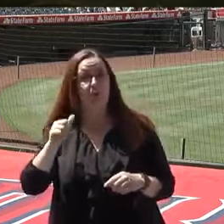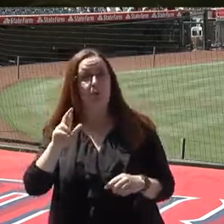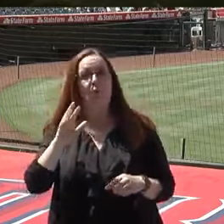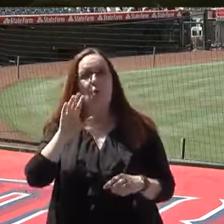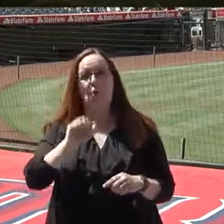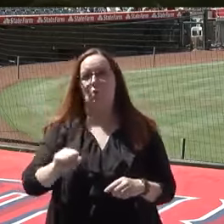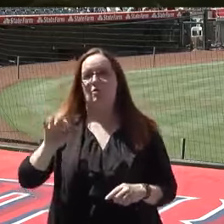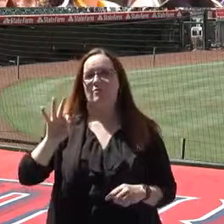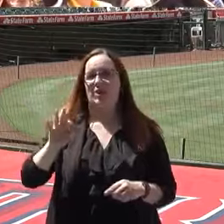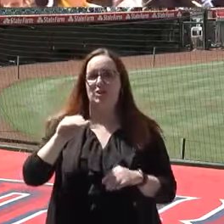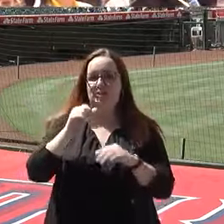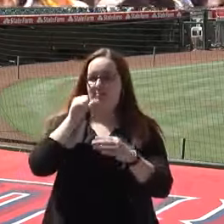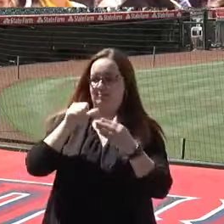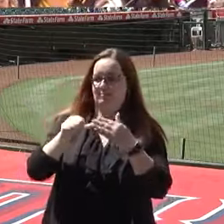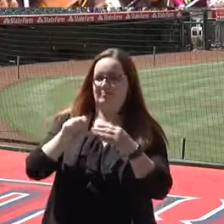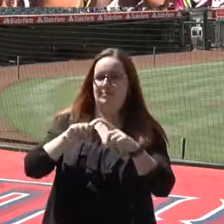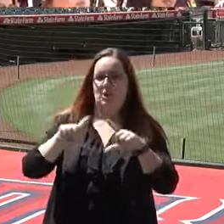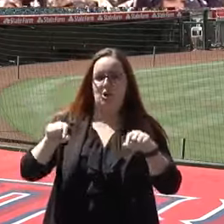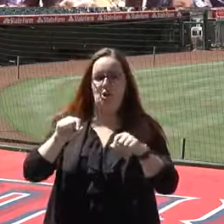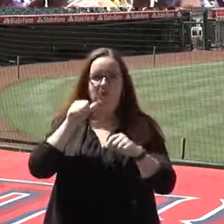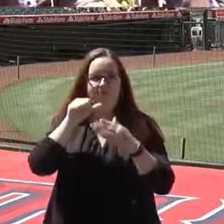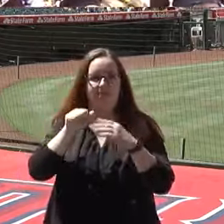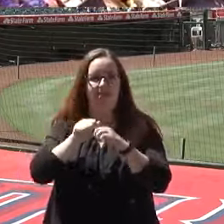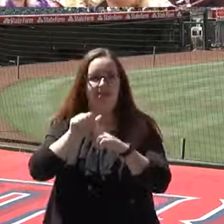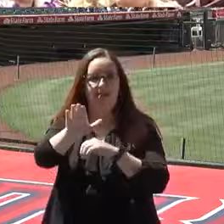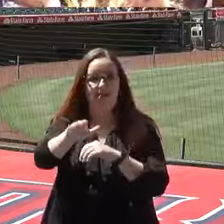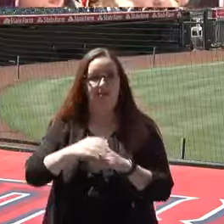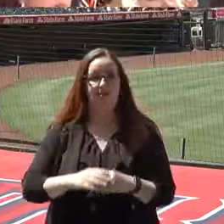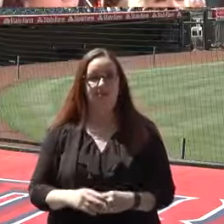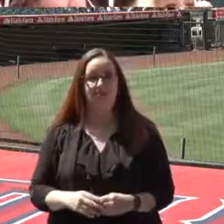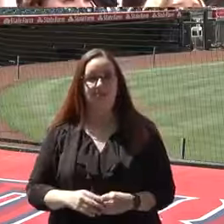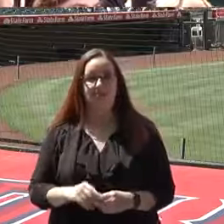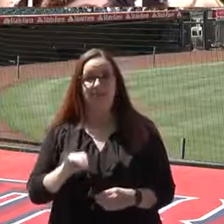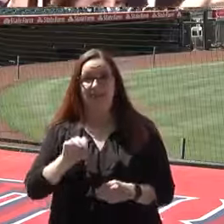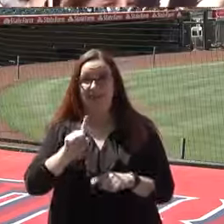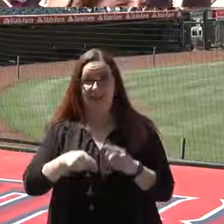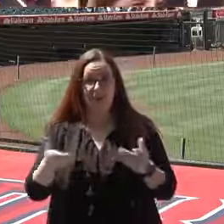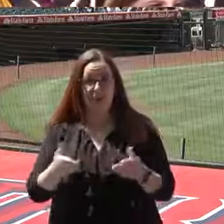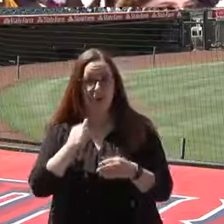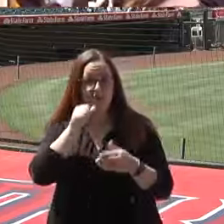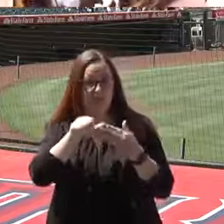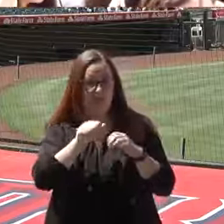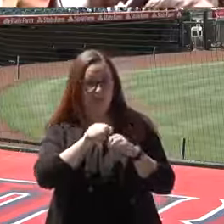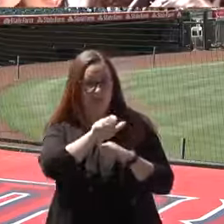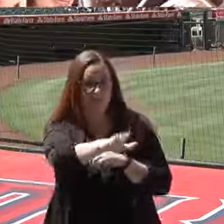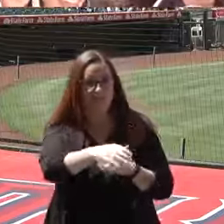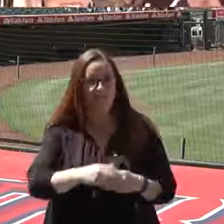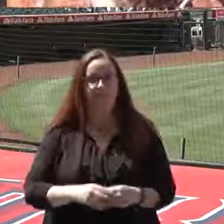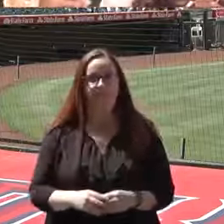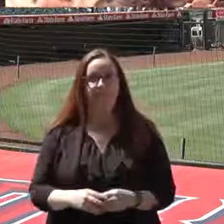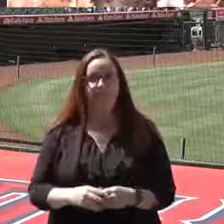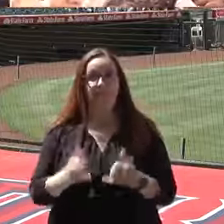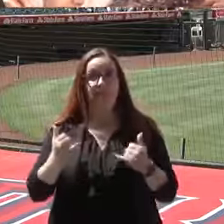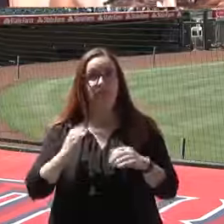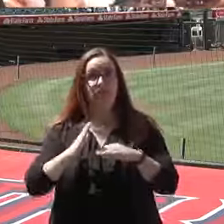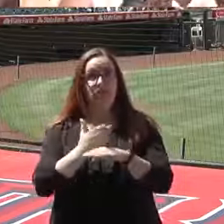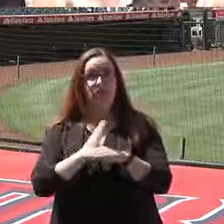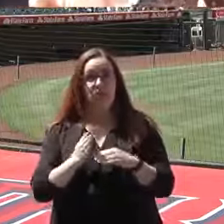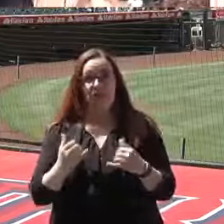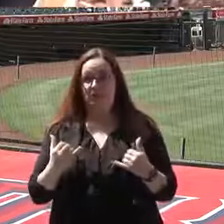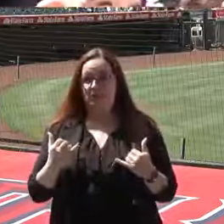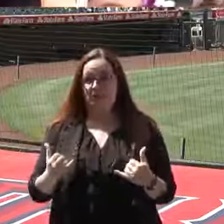school and send a thank you card to someone special who couldn't be here. Share this day. Share